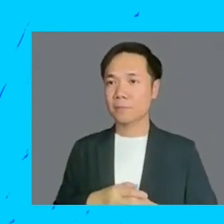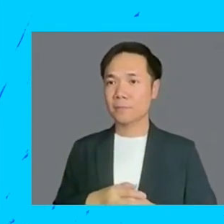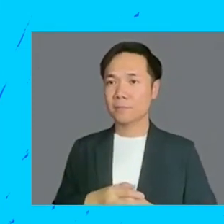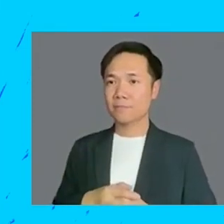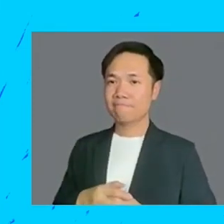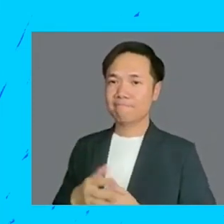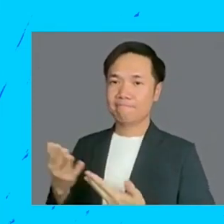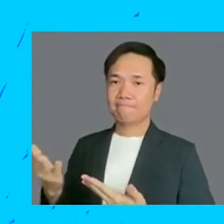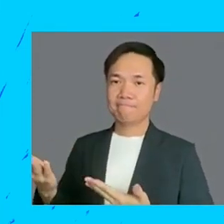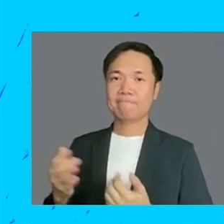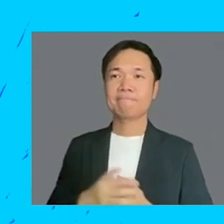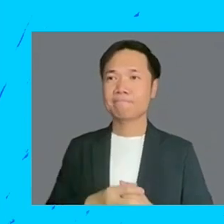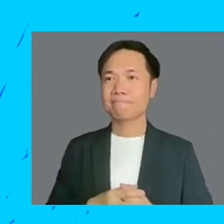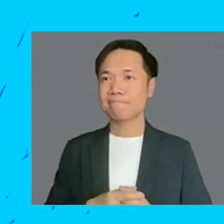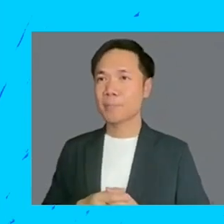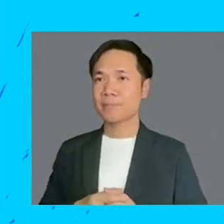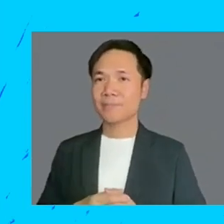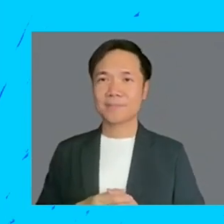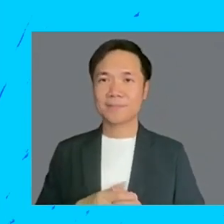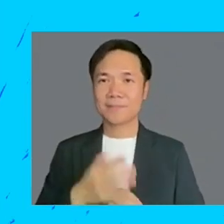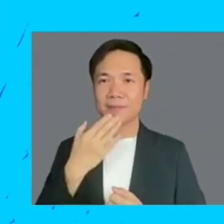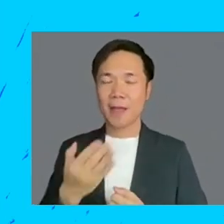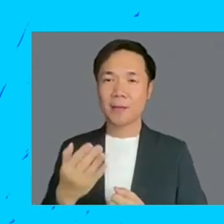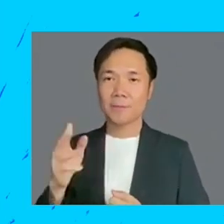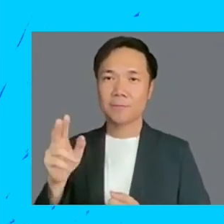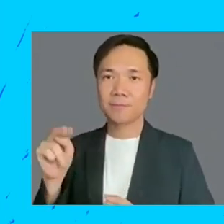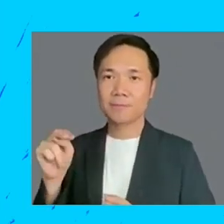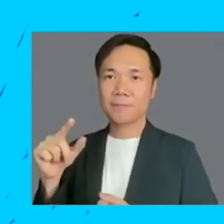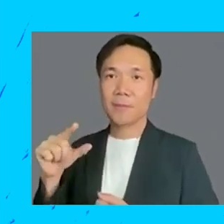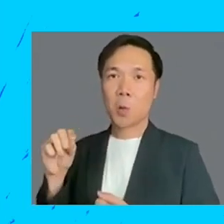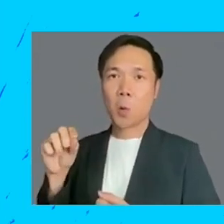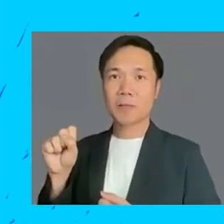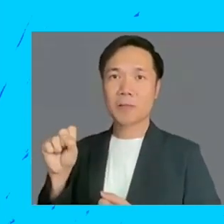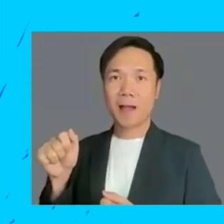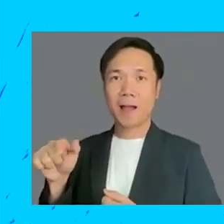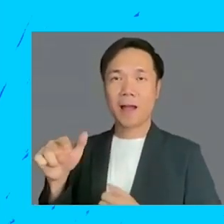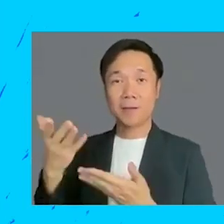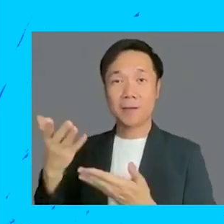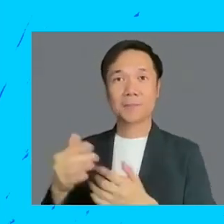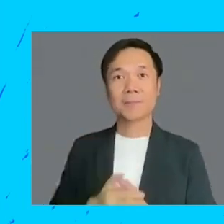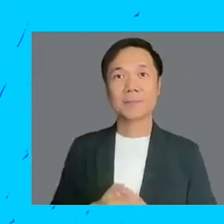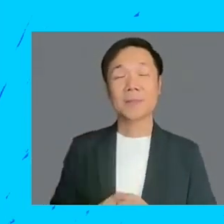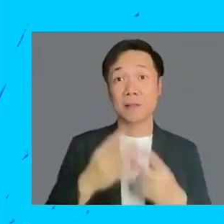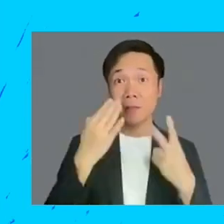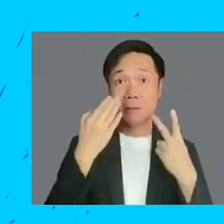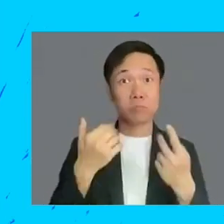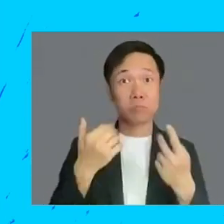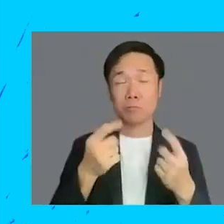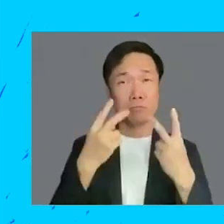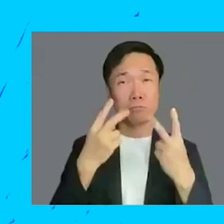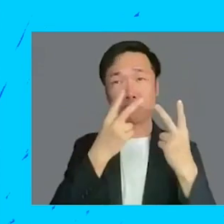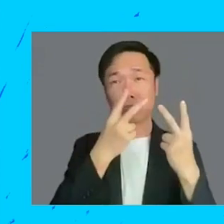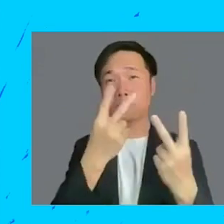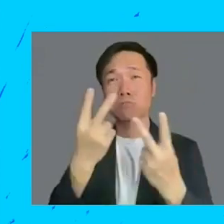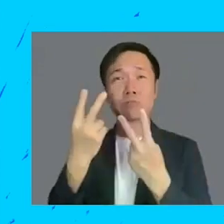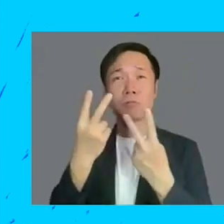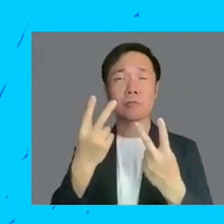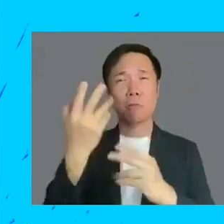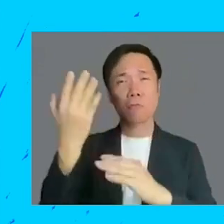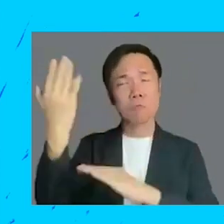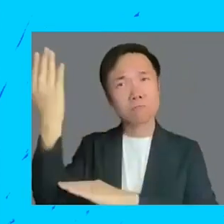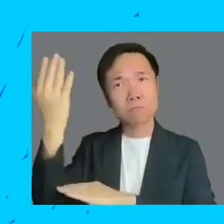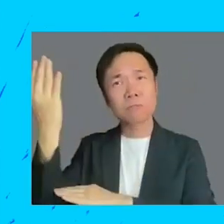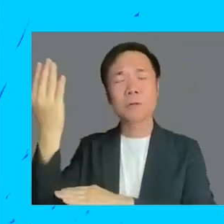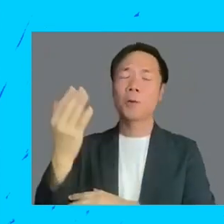Thank you so much for facilitating the video on the Mentimeter, Deborah. It was so enlightening to hear everything that youth have to